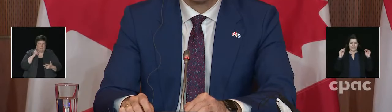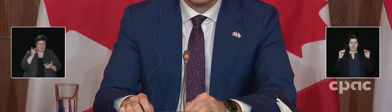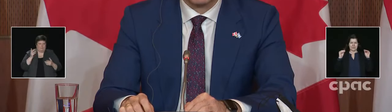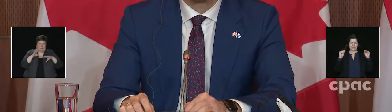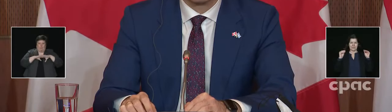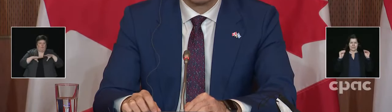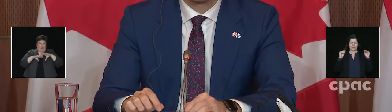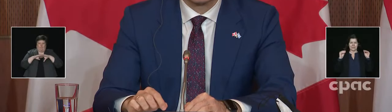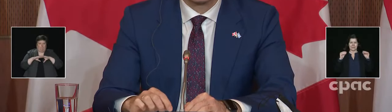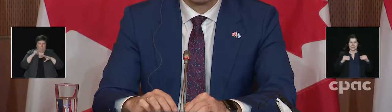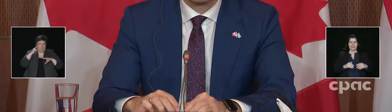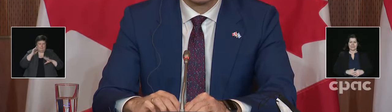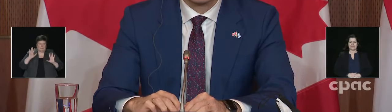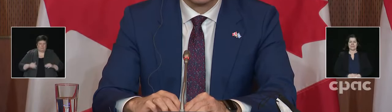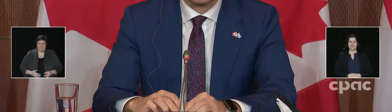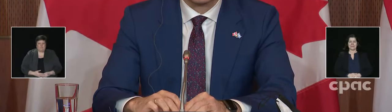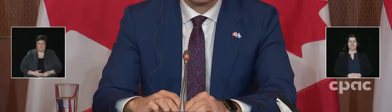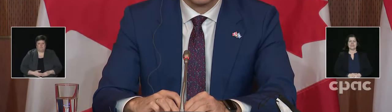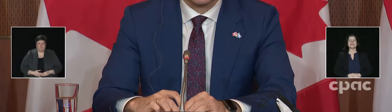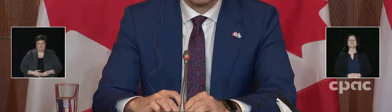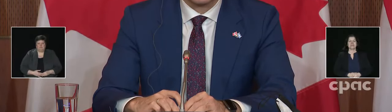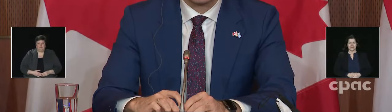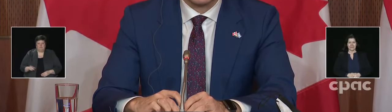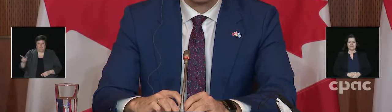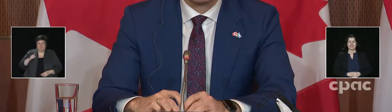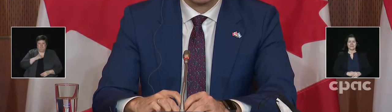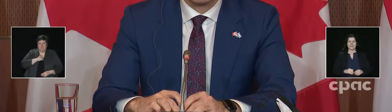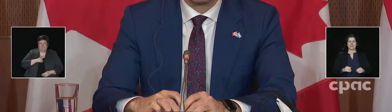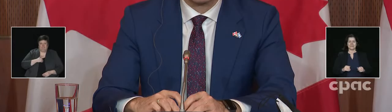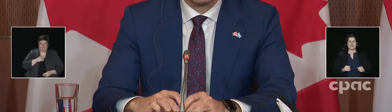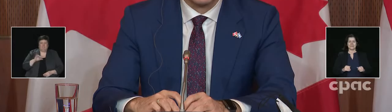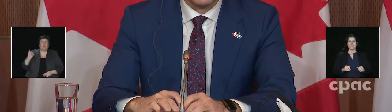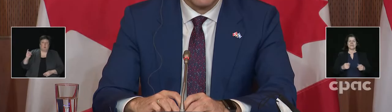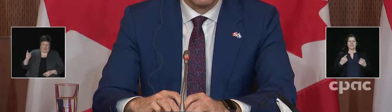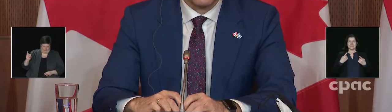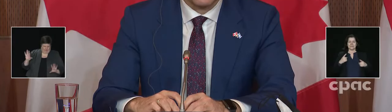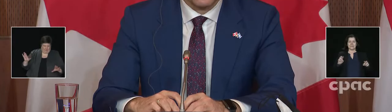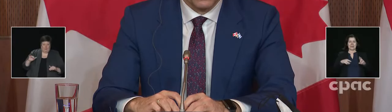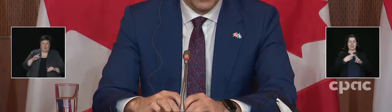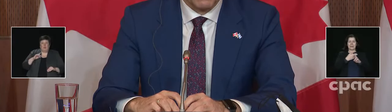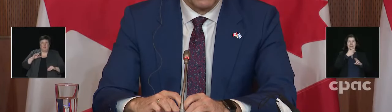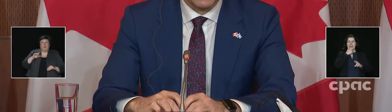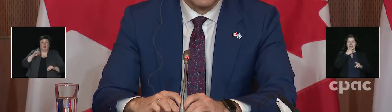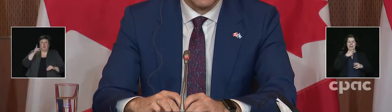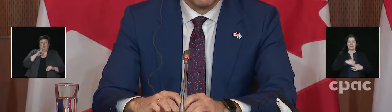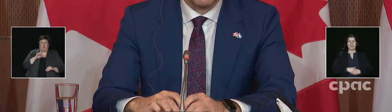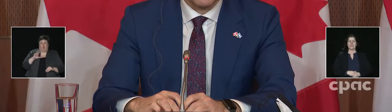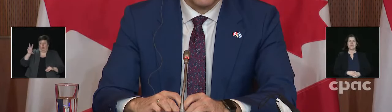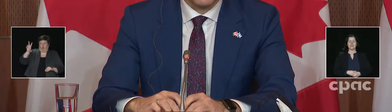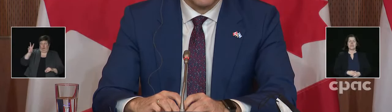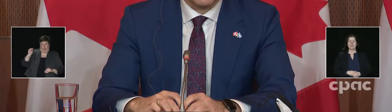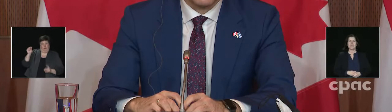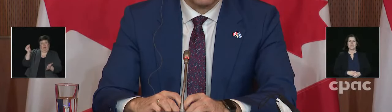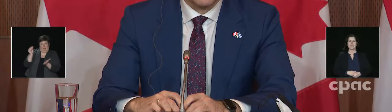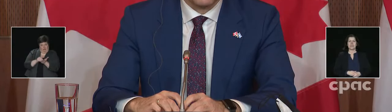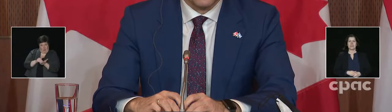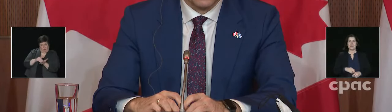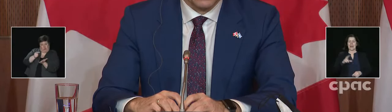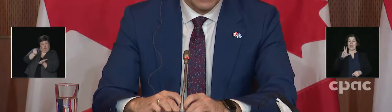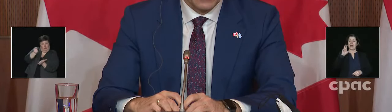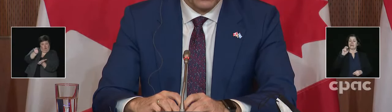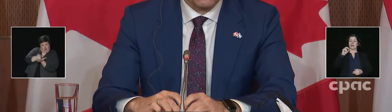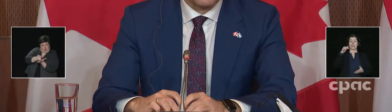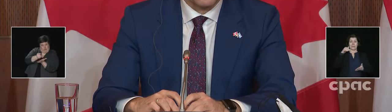the line anymore. The number of treatments. Yes. So 30,000 treatments that come